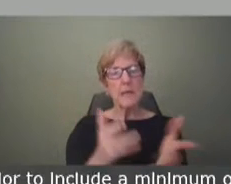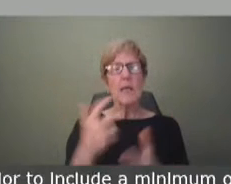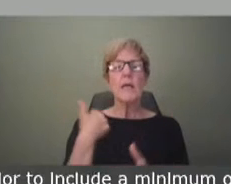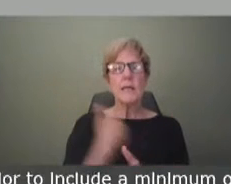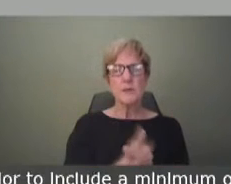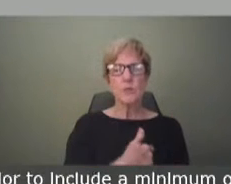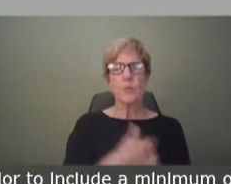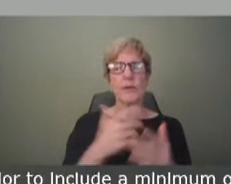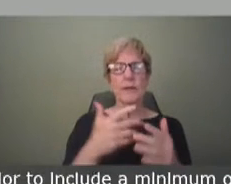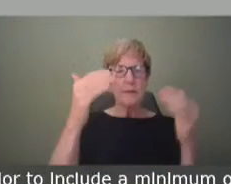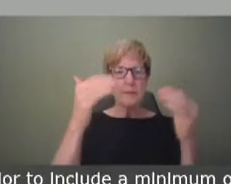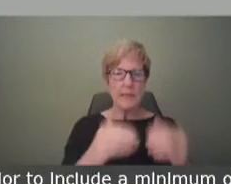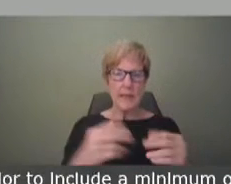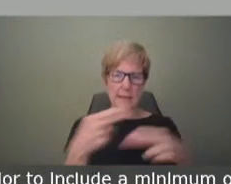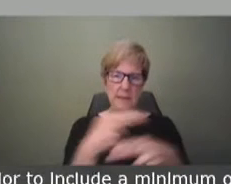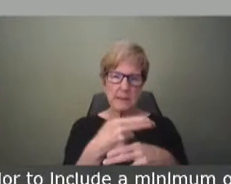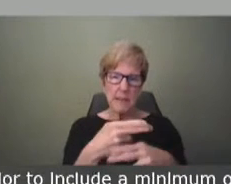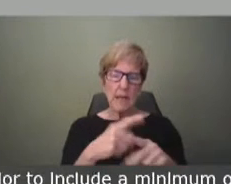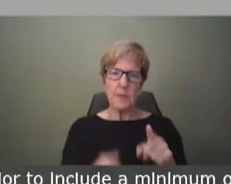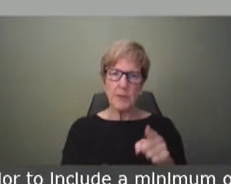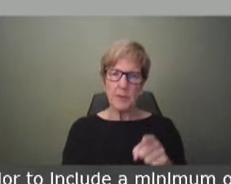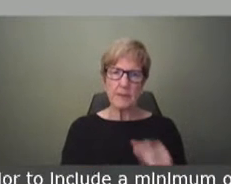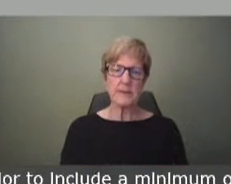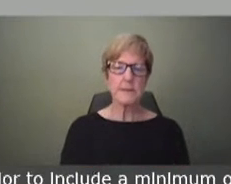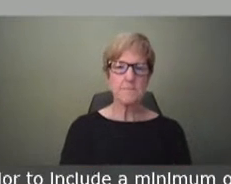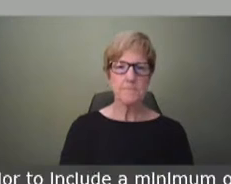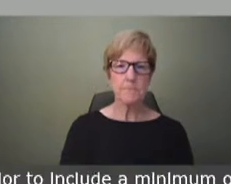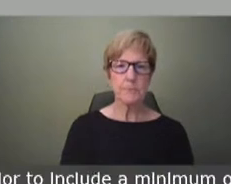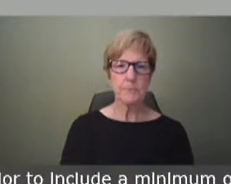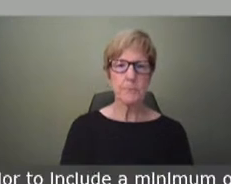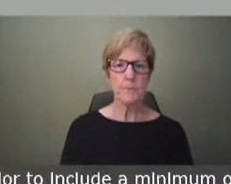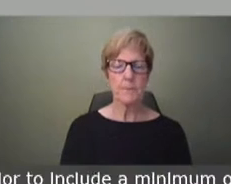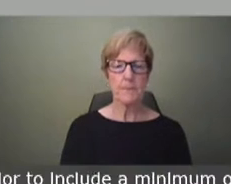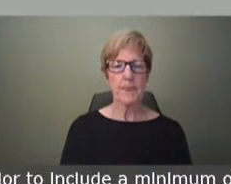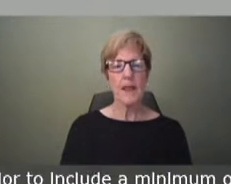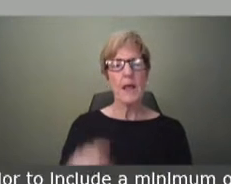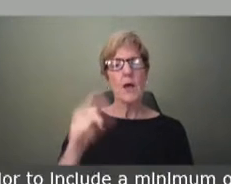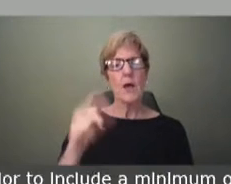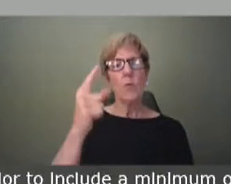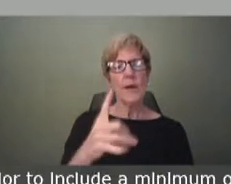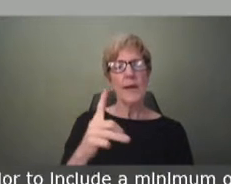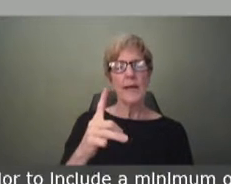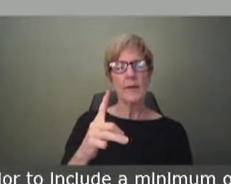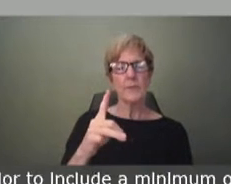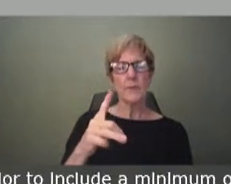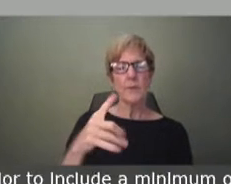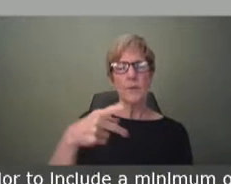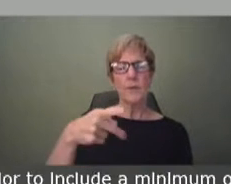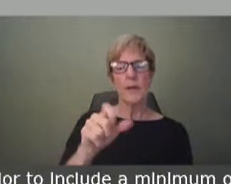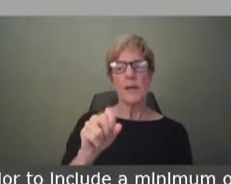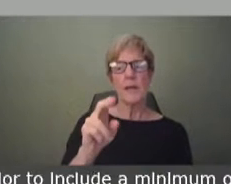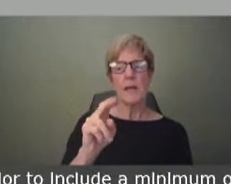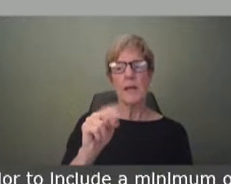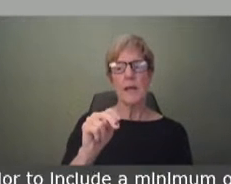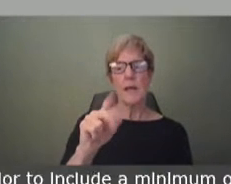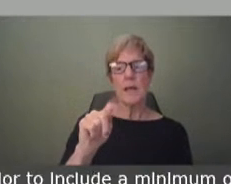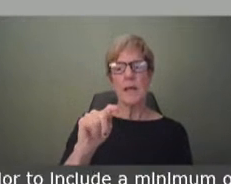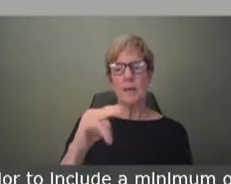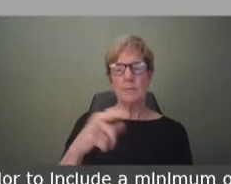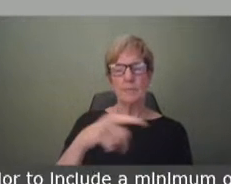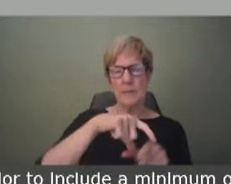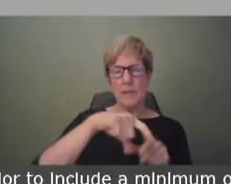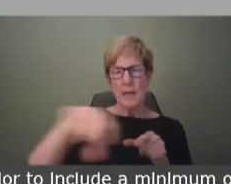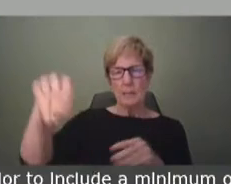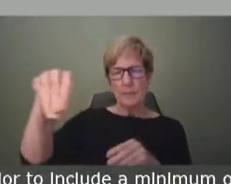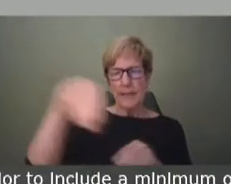next slide But continuing on this one uh we do have an 8ft planning strip and 12ft sidewalk being proposed along Mount Holly Huntersville Road uh